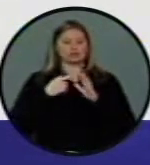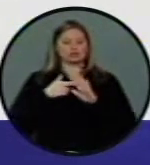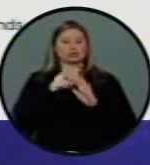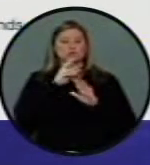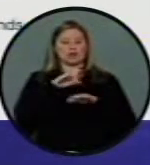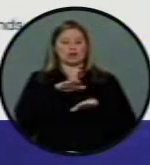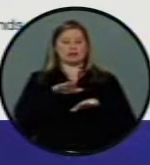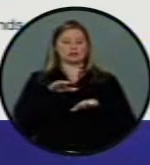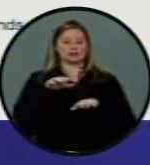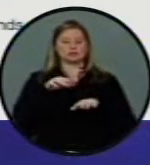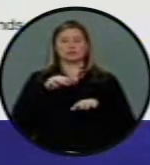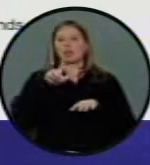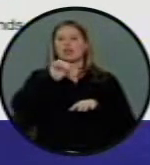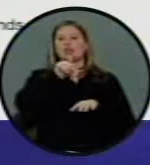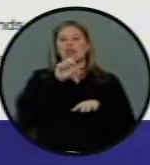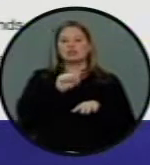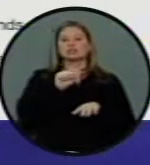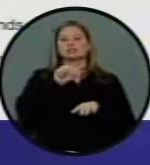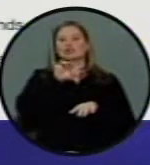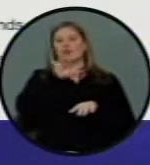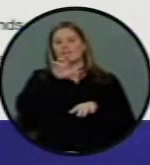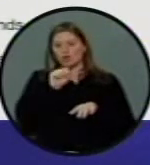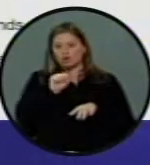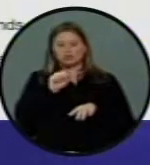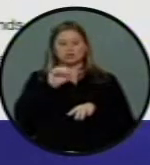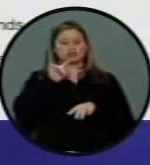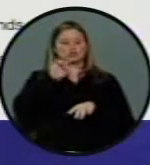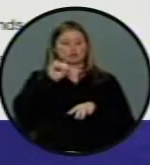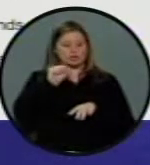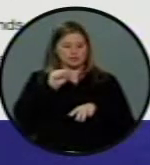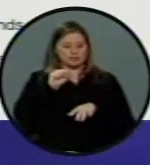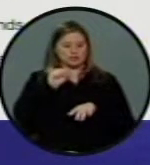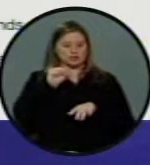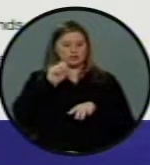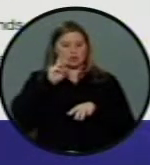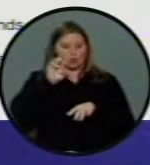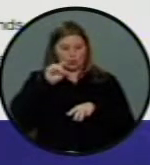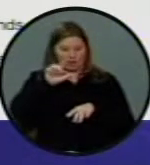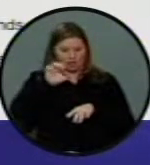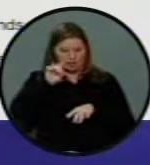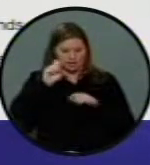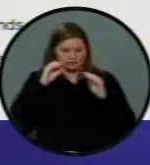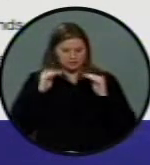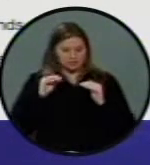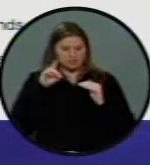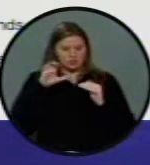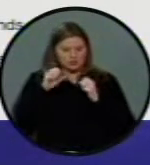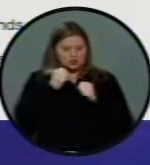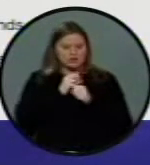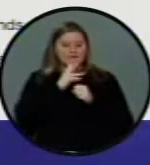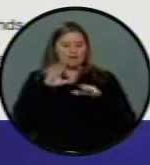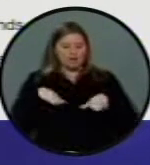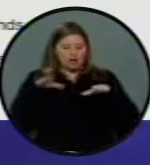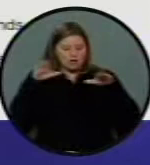rivers, and streams, wetlands, 100-year floodplains, lowland